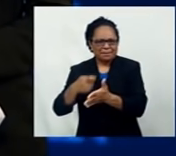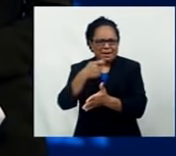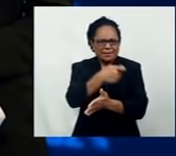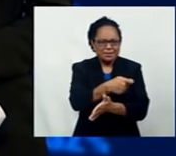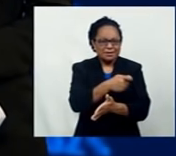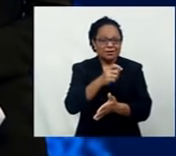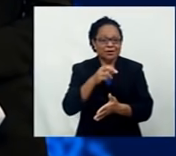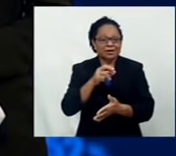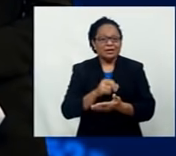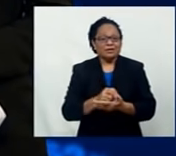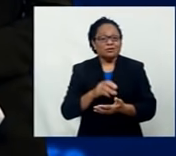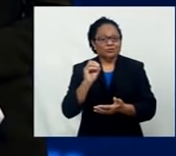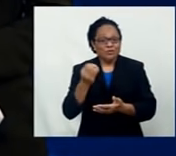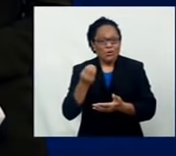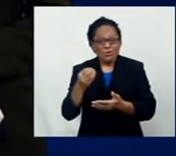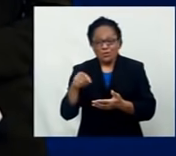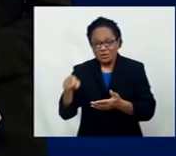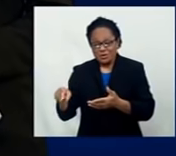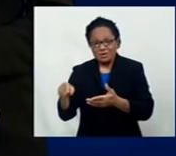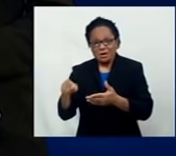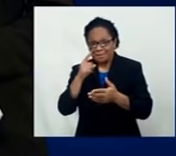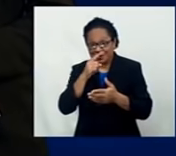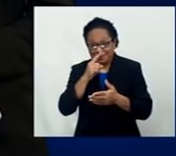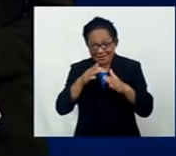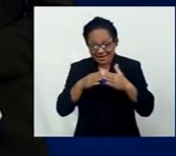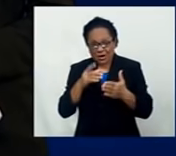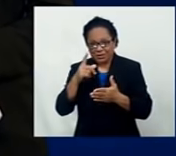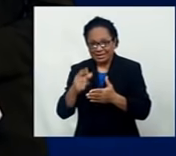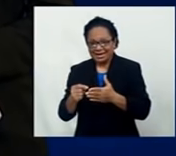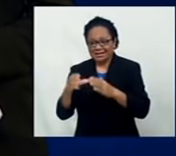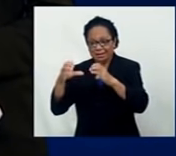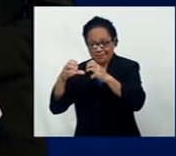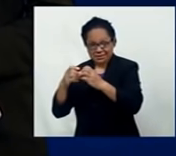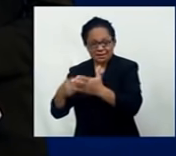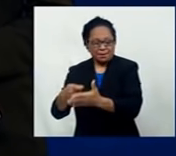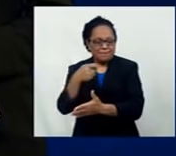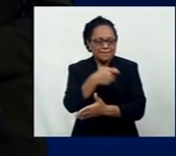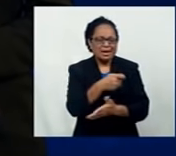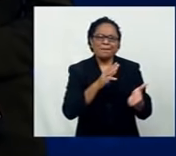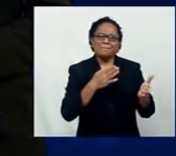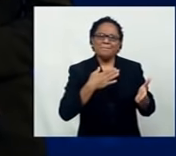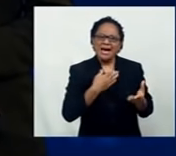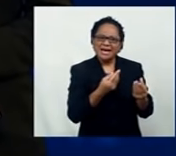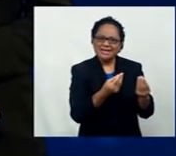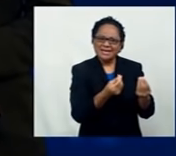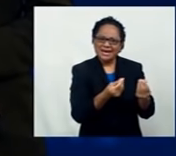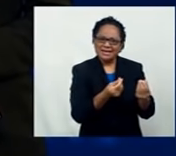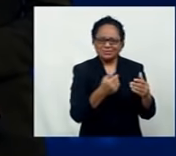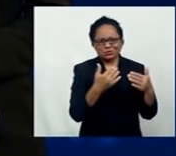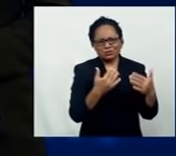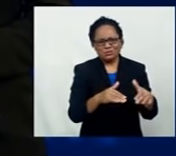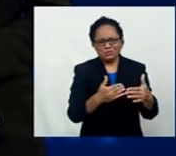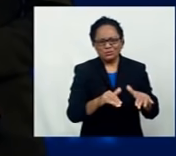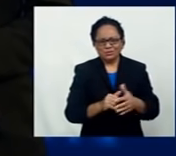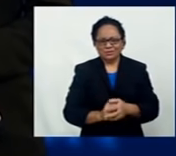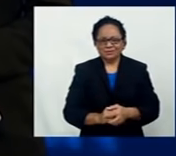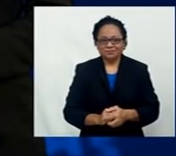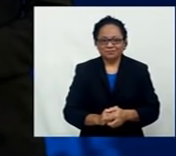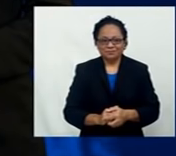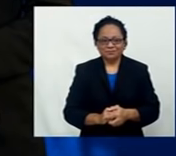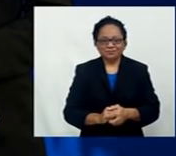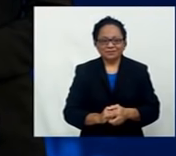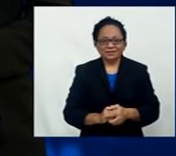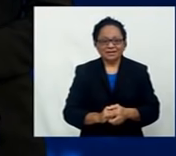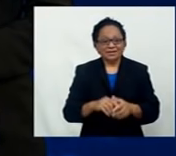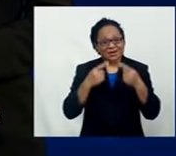to top up their MyCash mobile wallet directly from their BSP bank accounts using the Digicel Self-Care portal. This